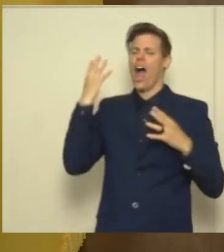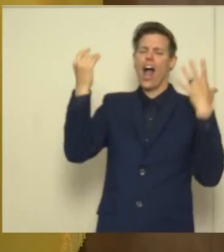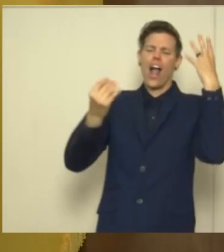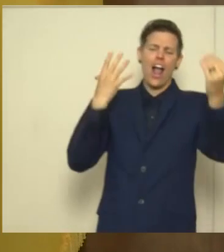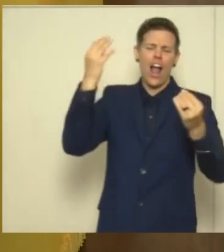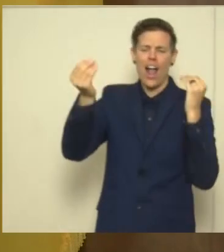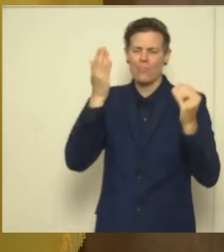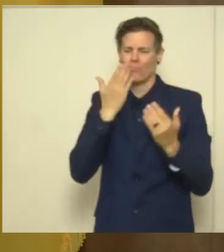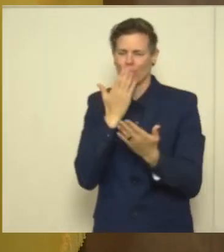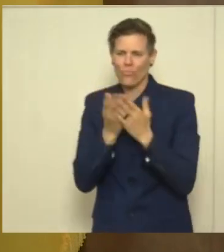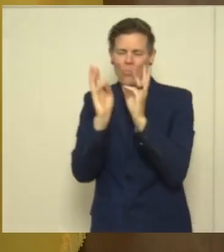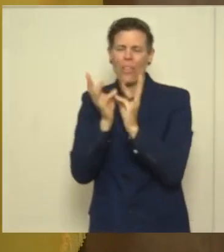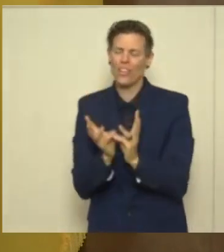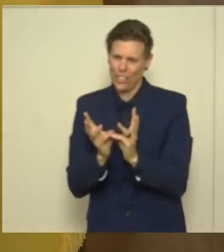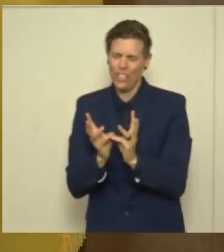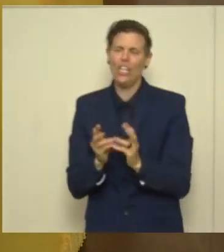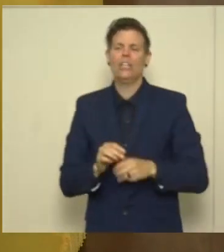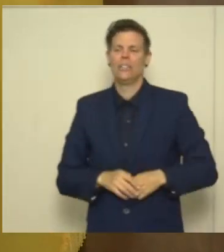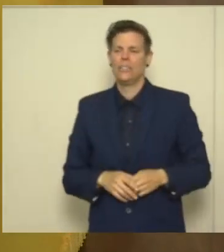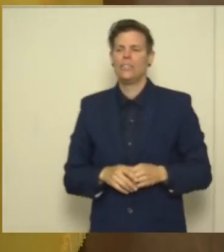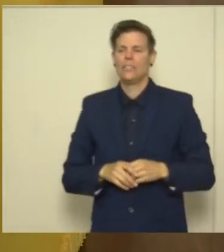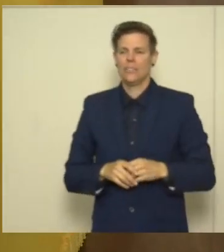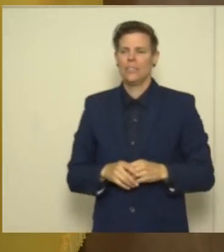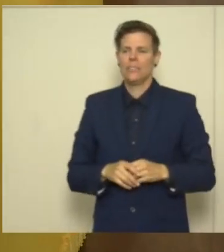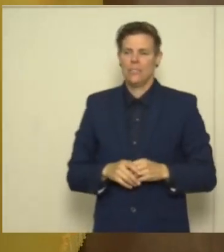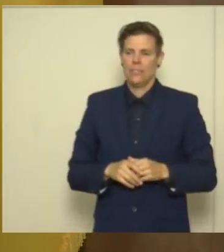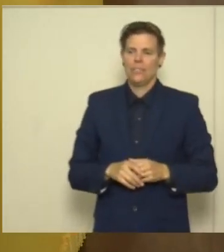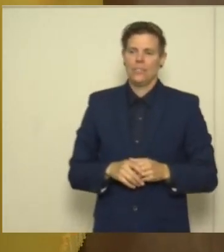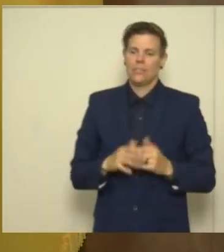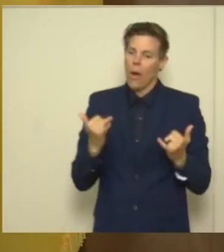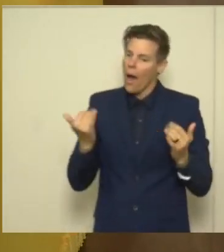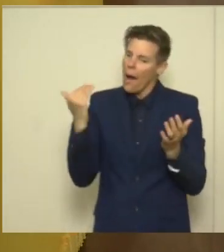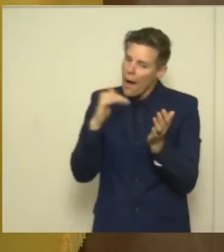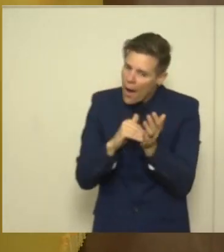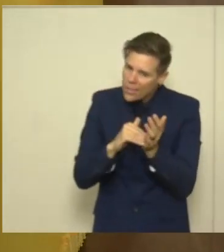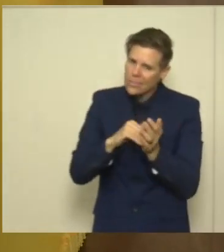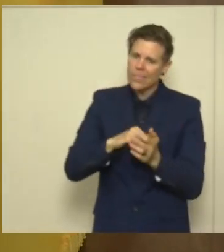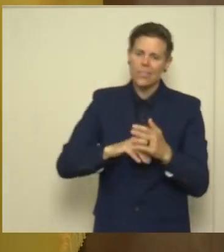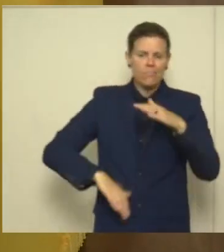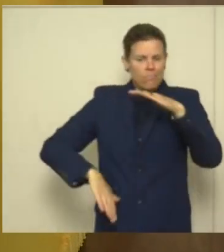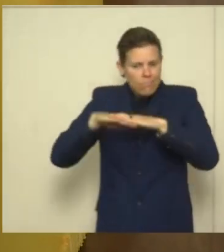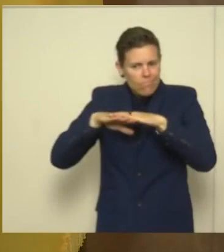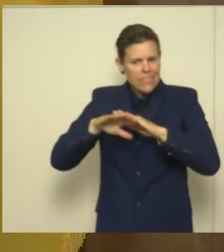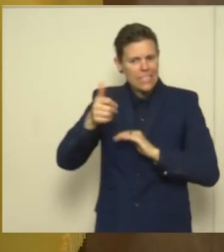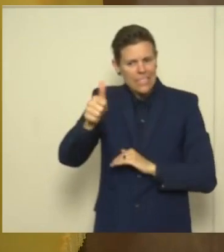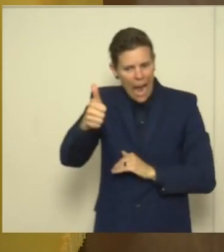10 are a violation of the current public health order.